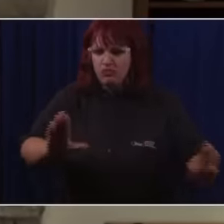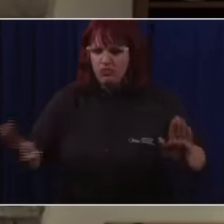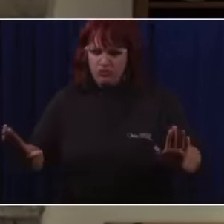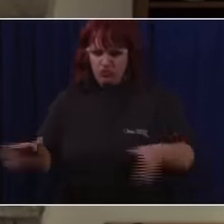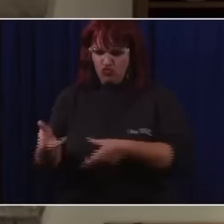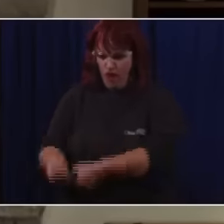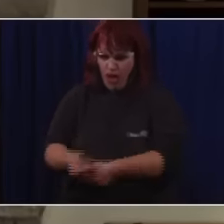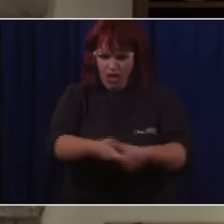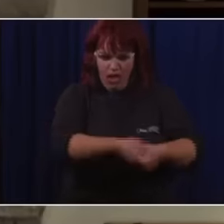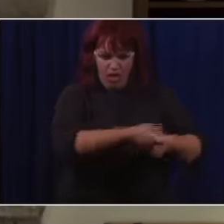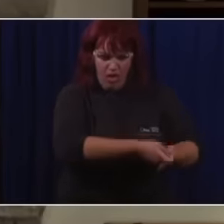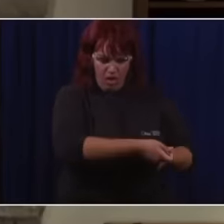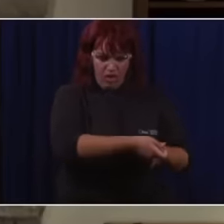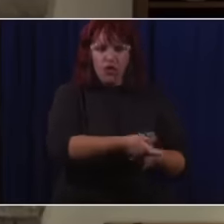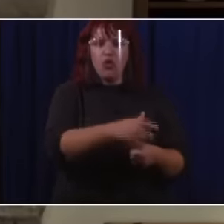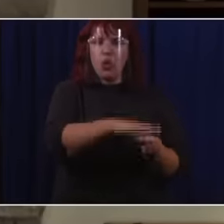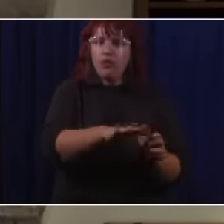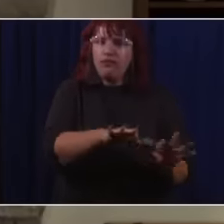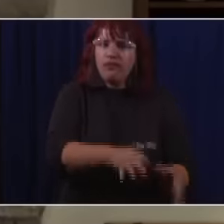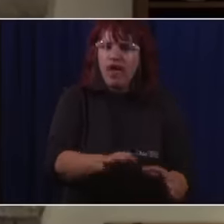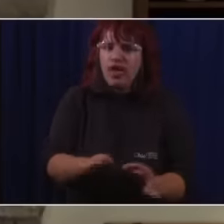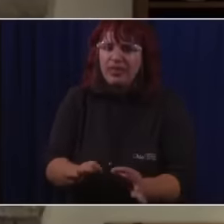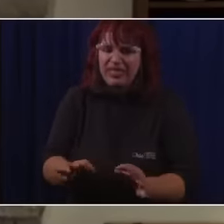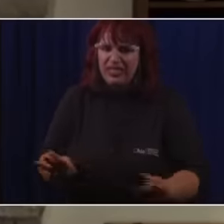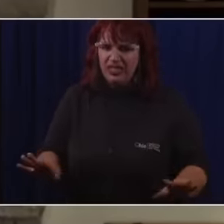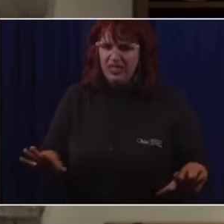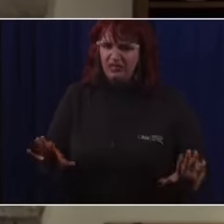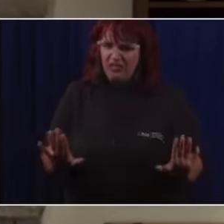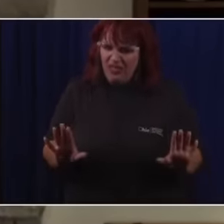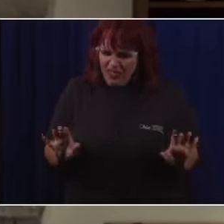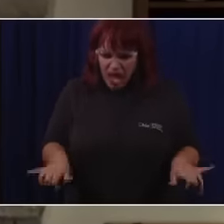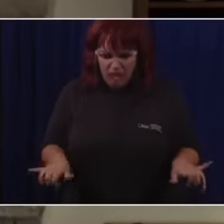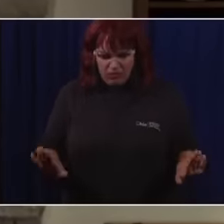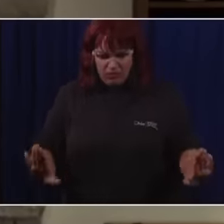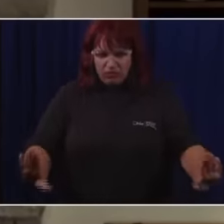local families to make decisions about their schools.